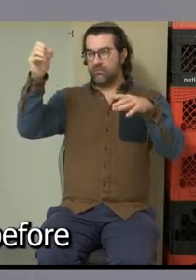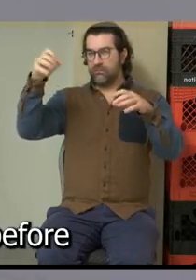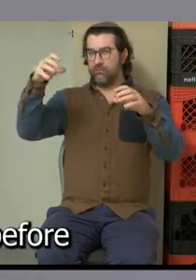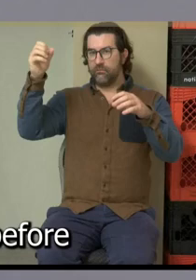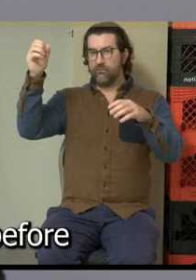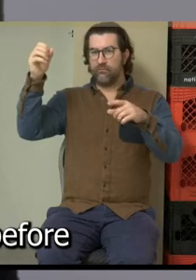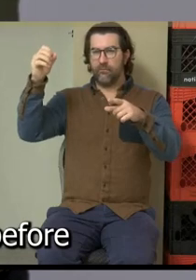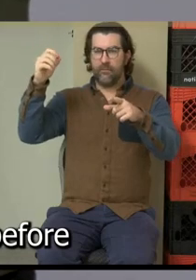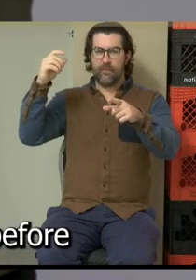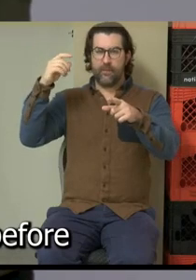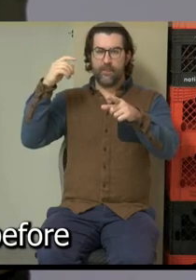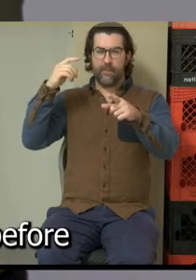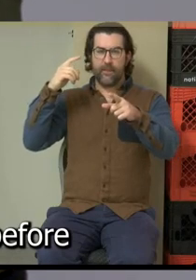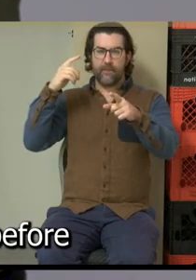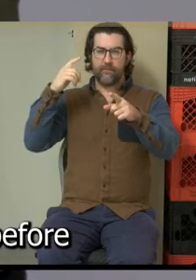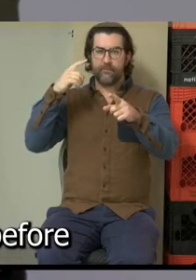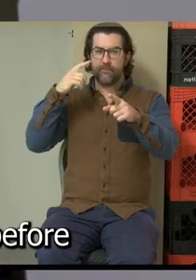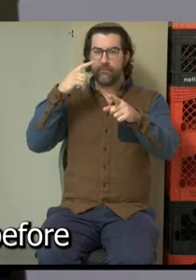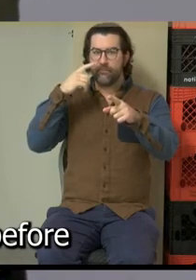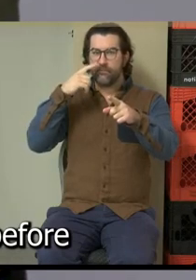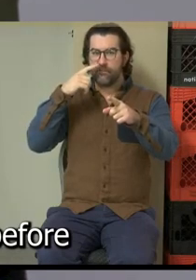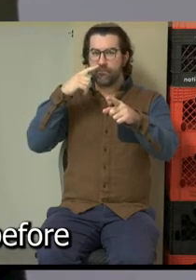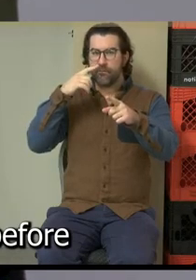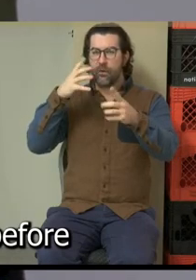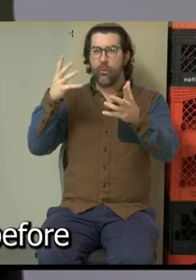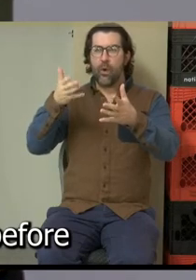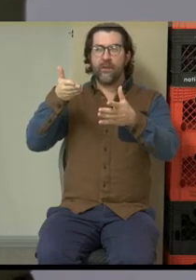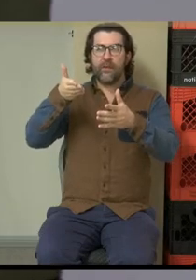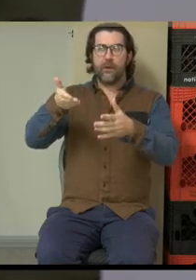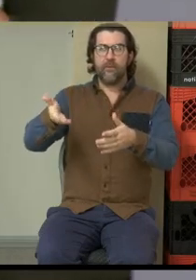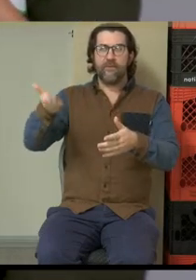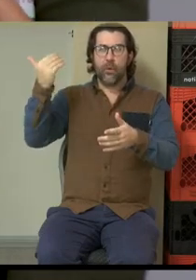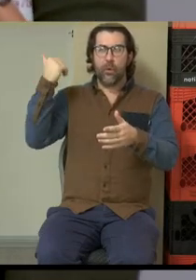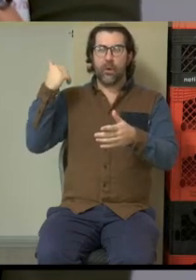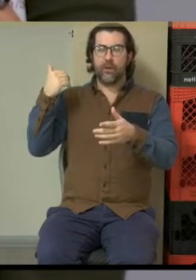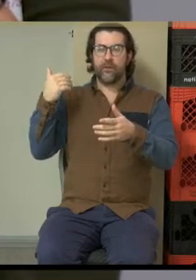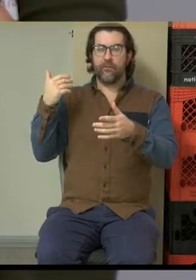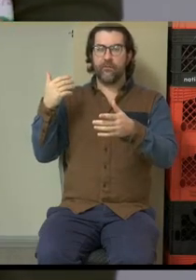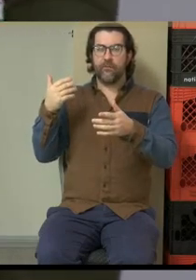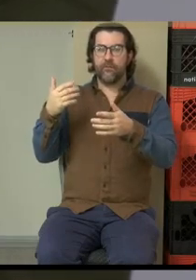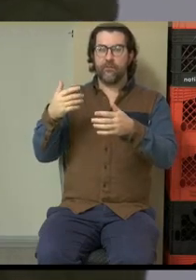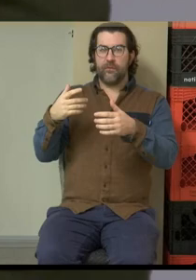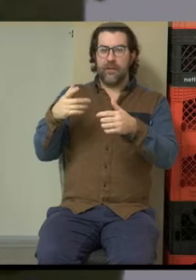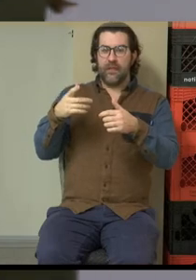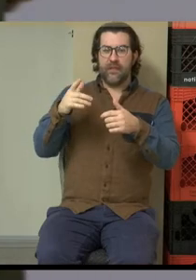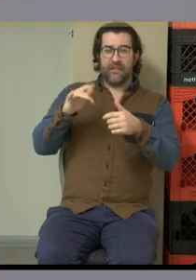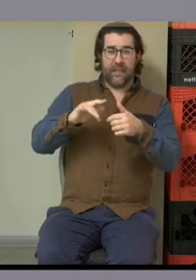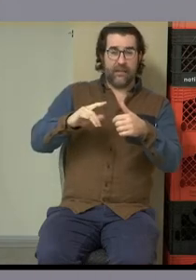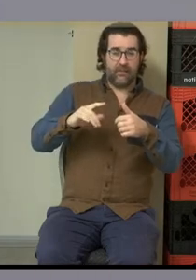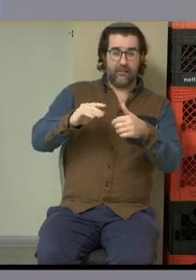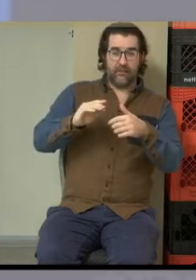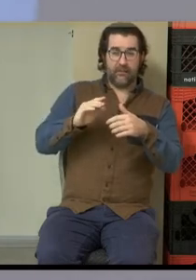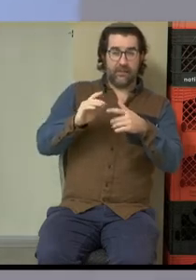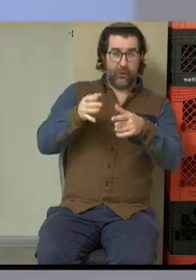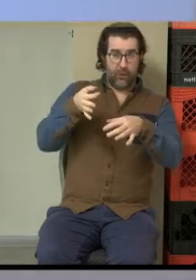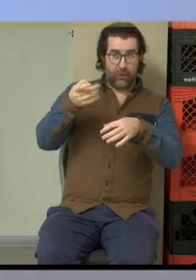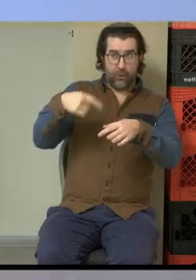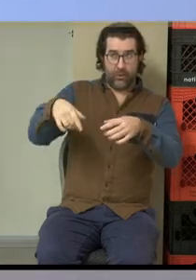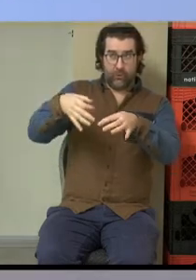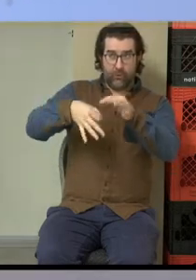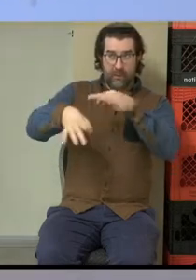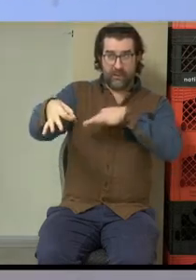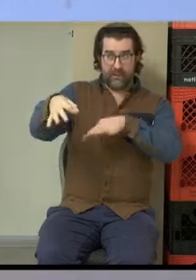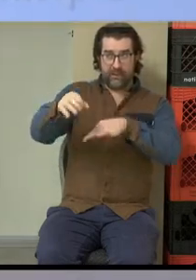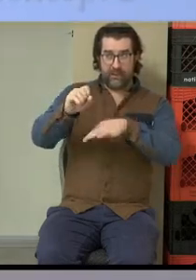of. I think it would help if you could say what was there before. Okay. Is that the original spray, or is that replacing?